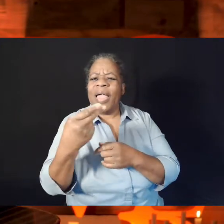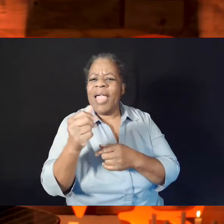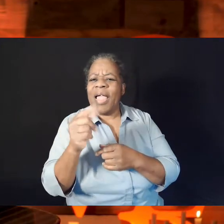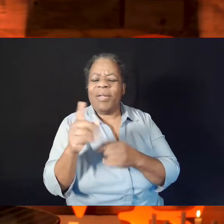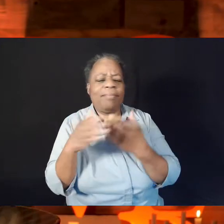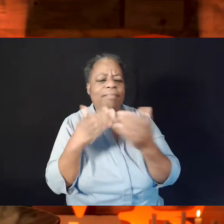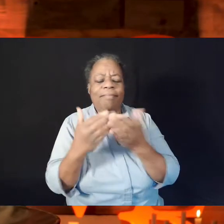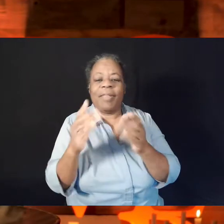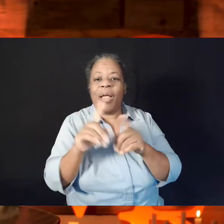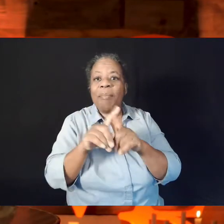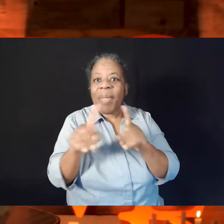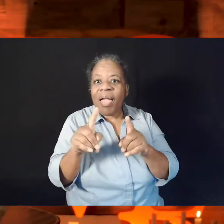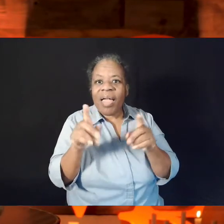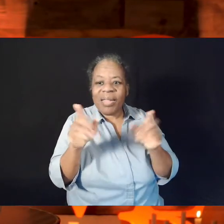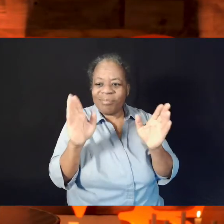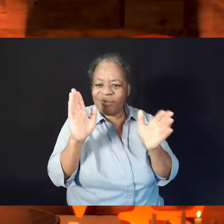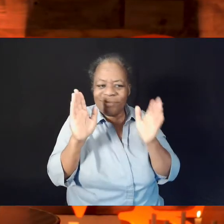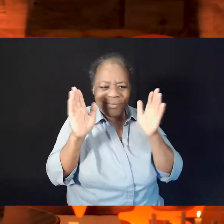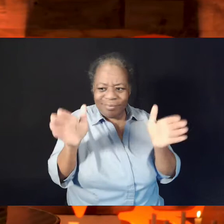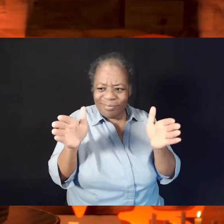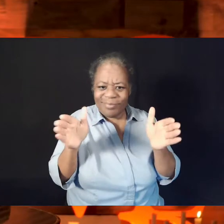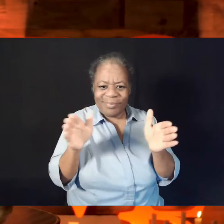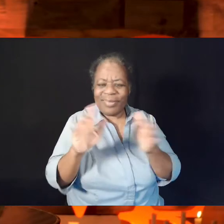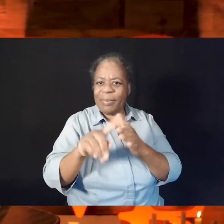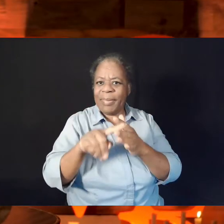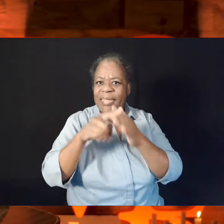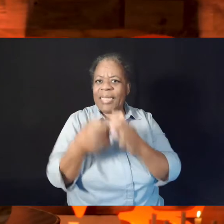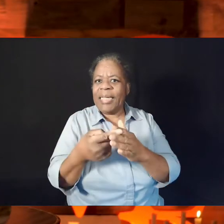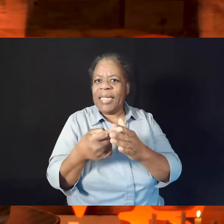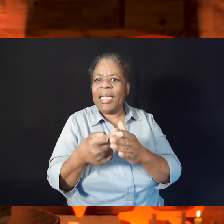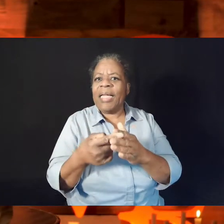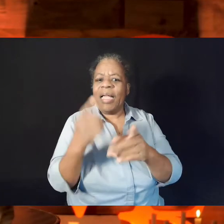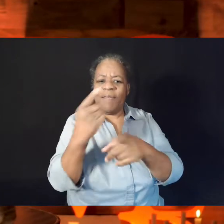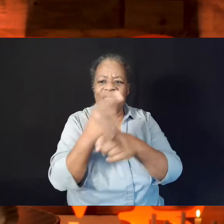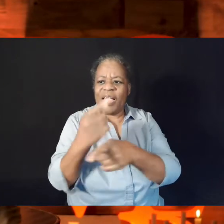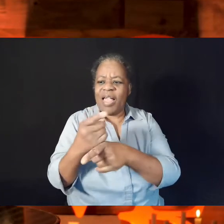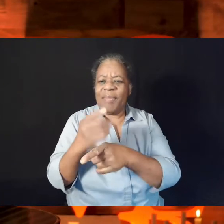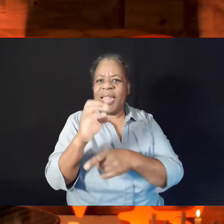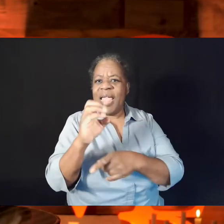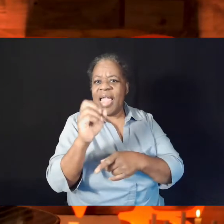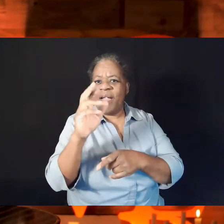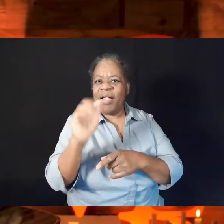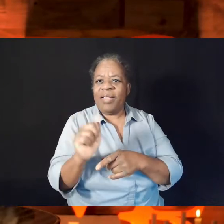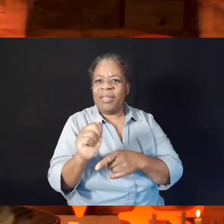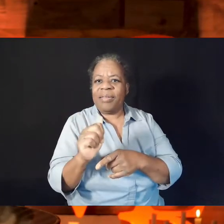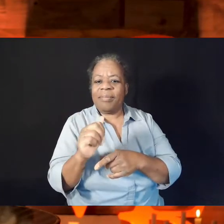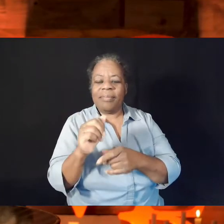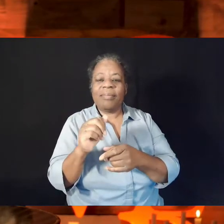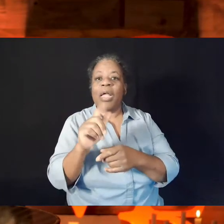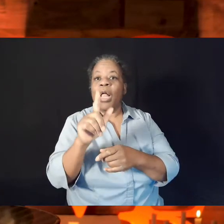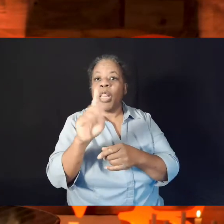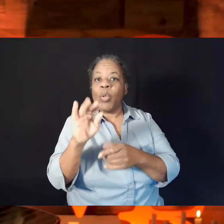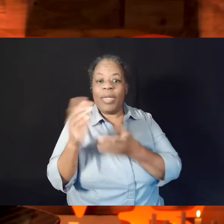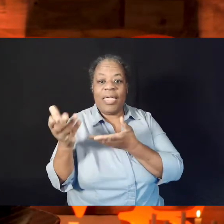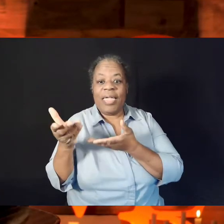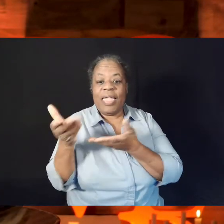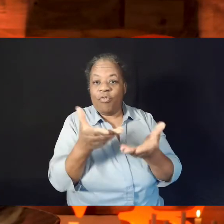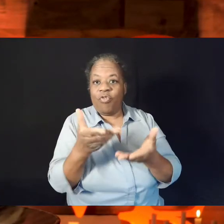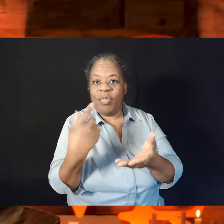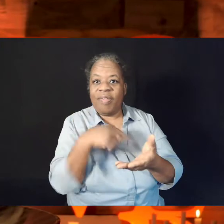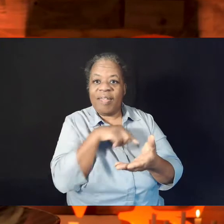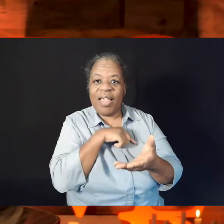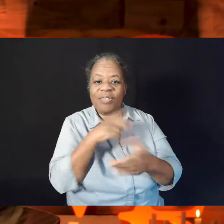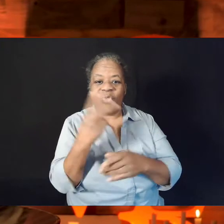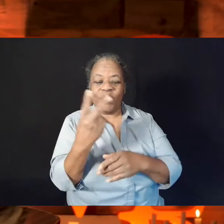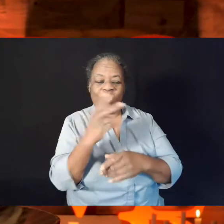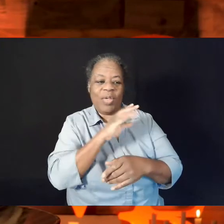first millennium of the Common Era. Luke then introduces us to the first two main characters and tells us a bit about